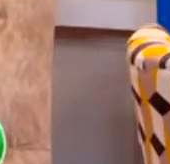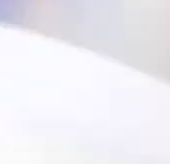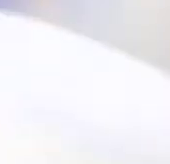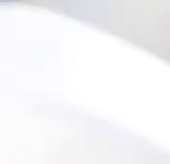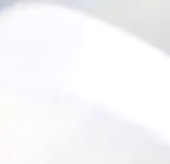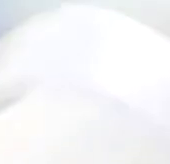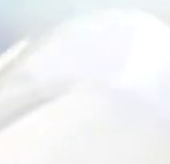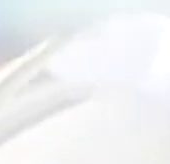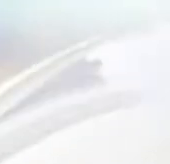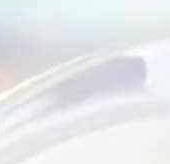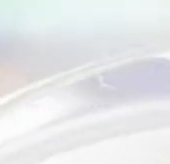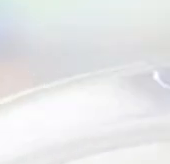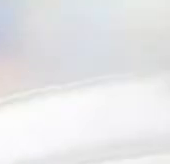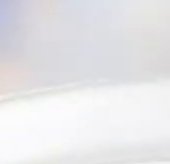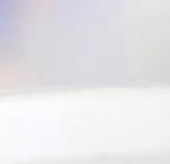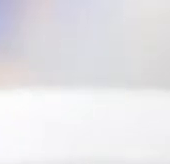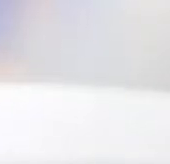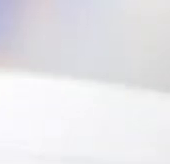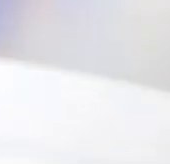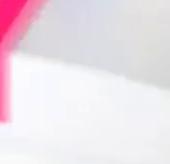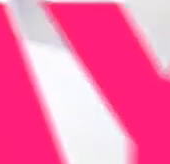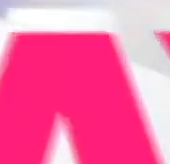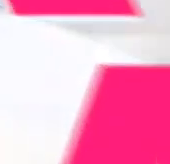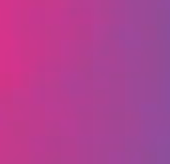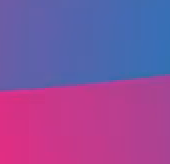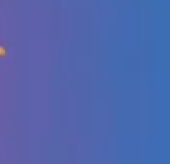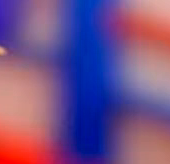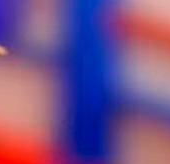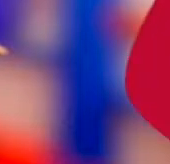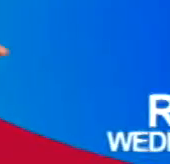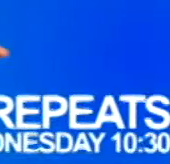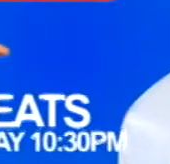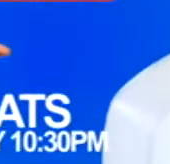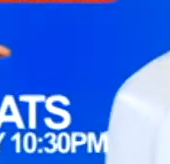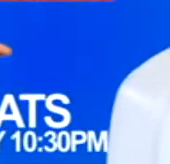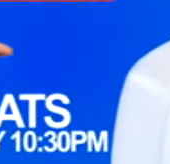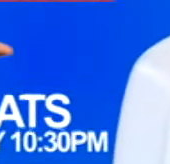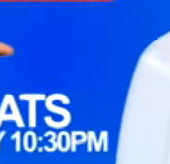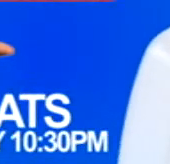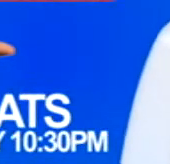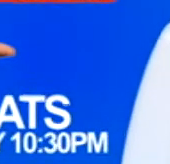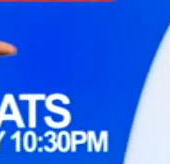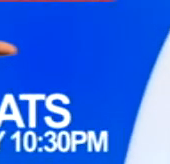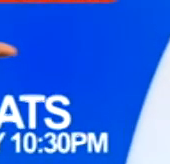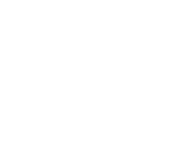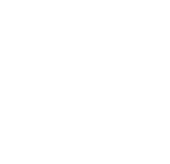you. Cheza Loto Moto. Shinda pesa moto moto.